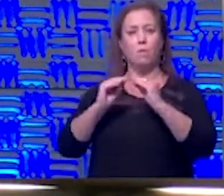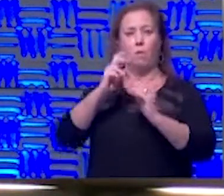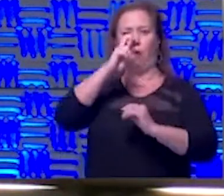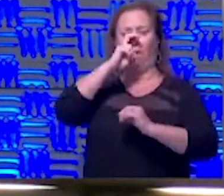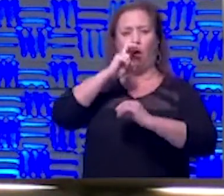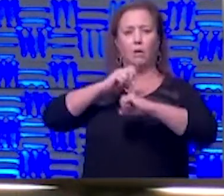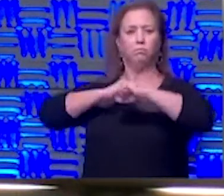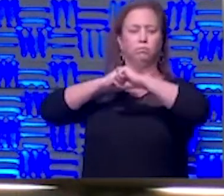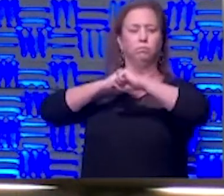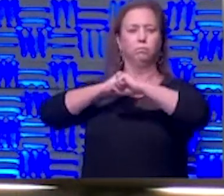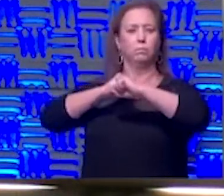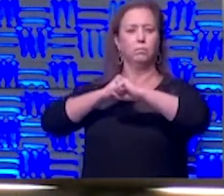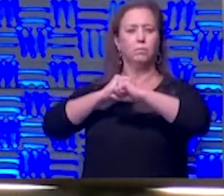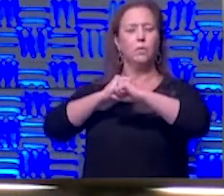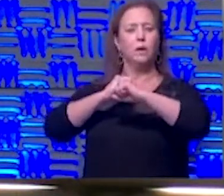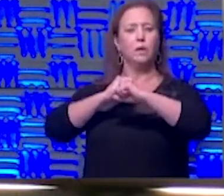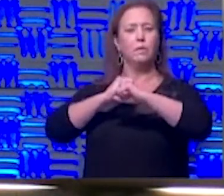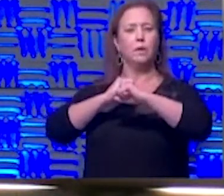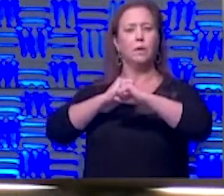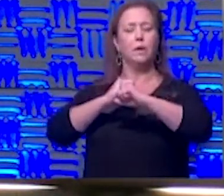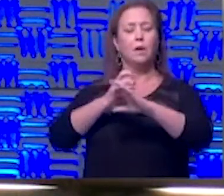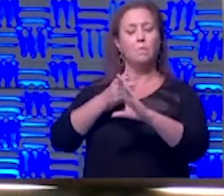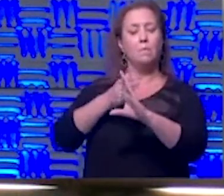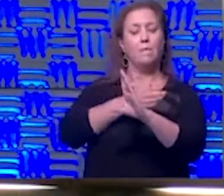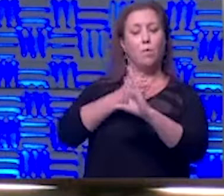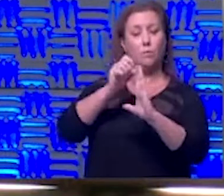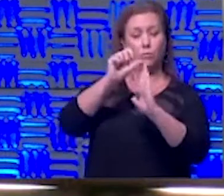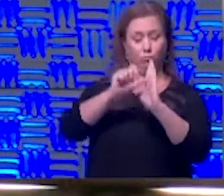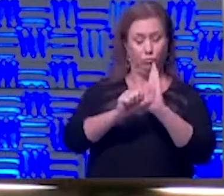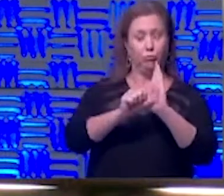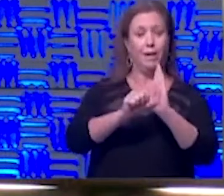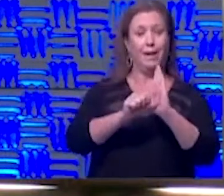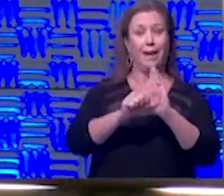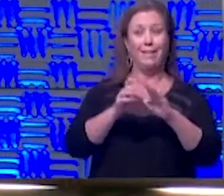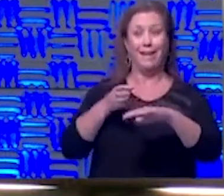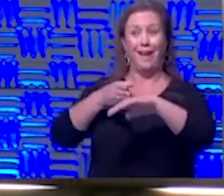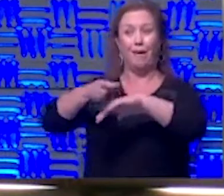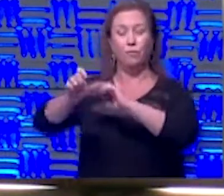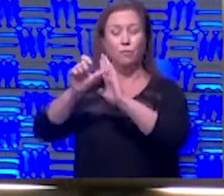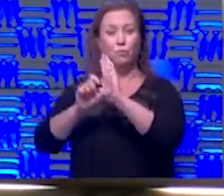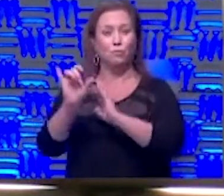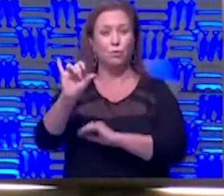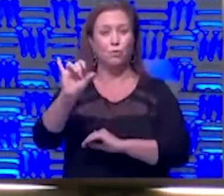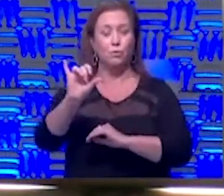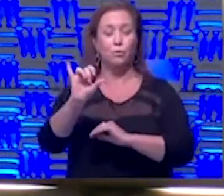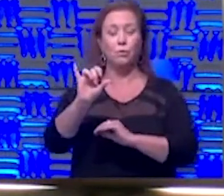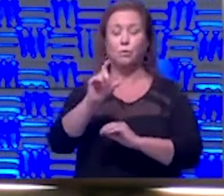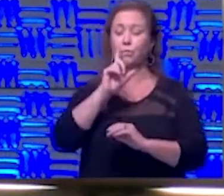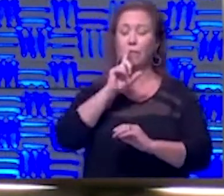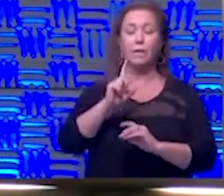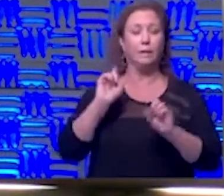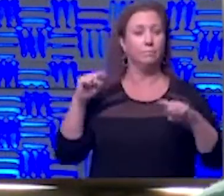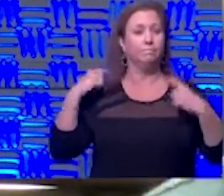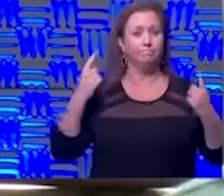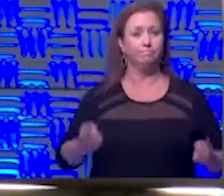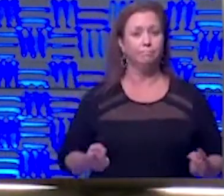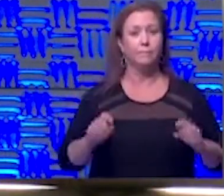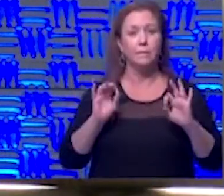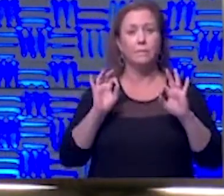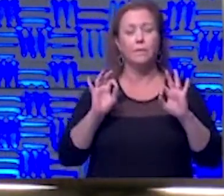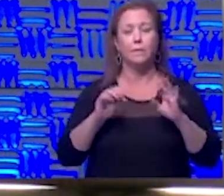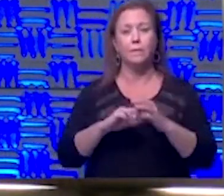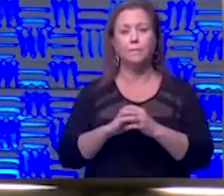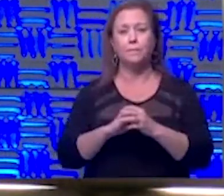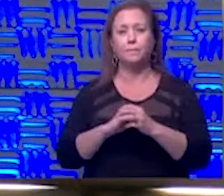obviously, from the preoperative area all the way to the postoperative area. So far, so good. I'm pretty busy,